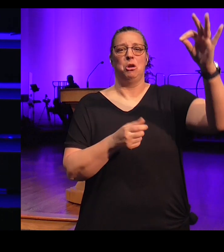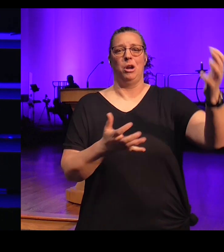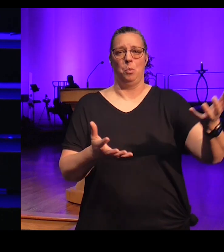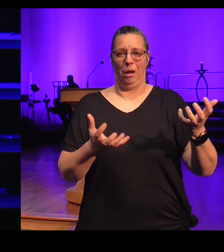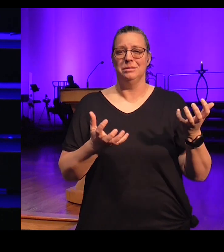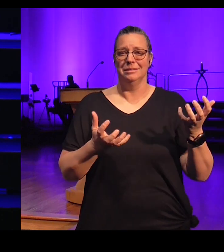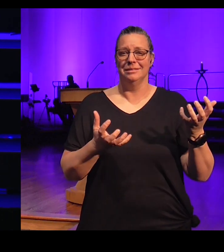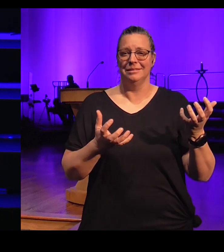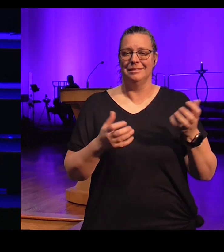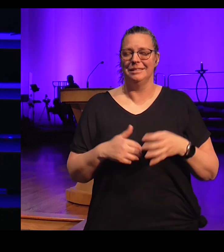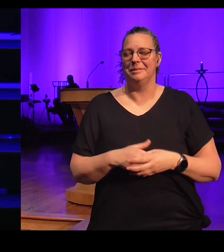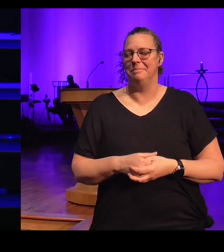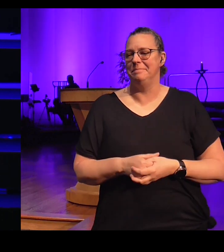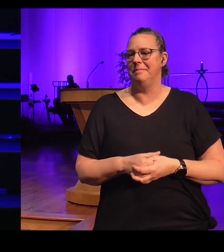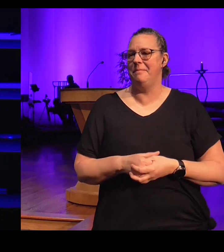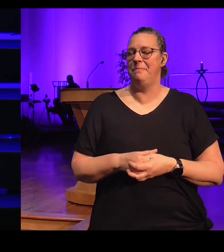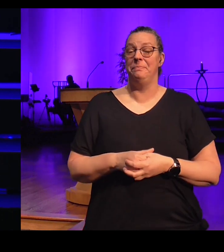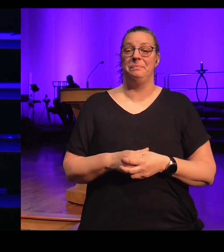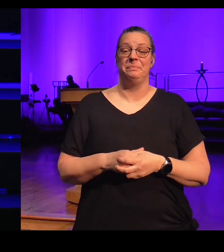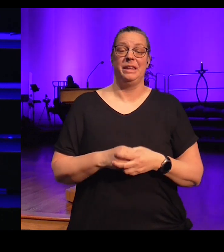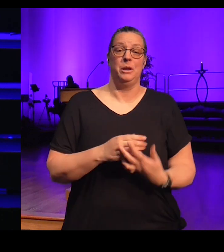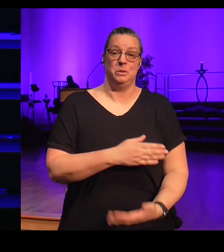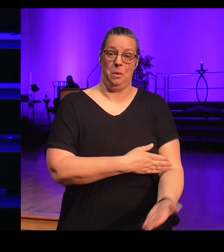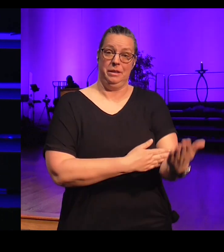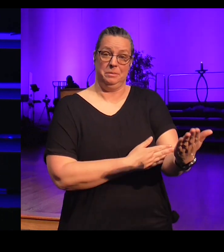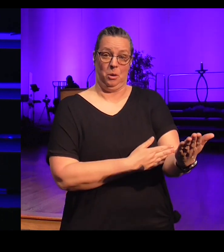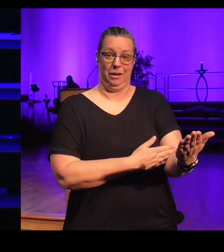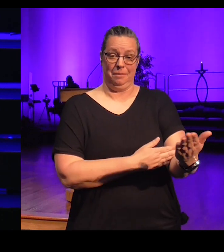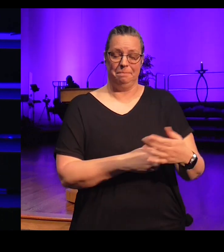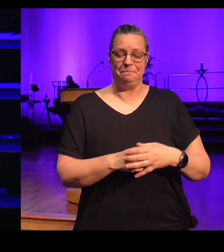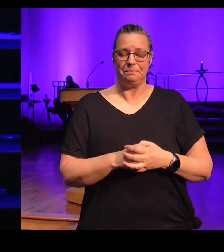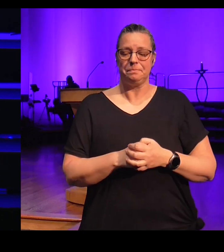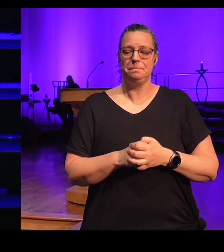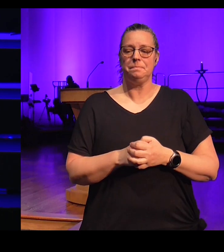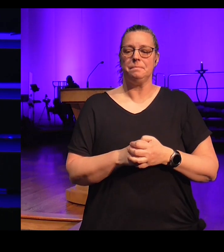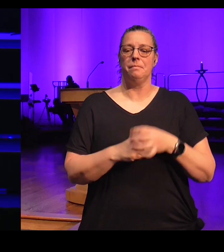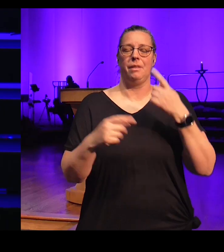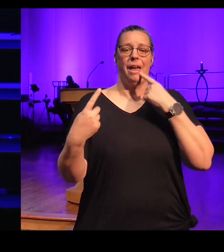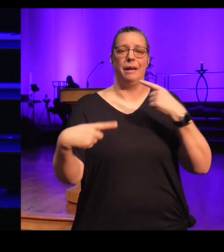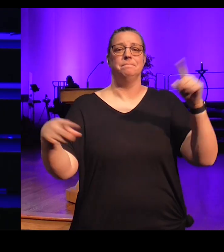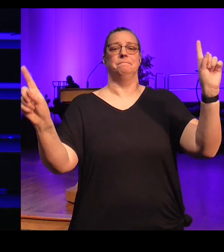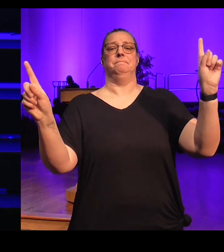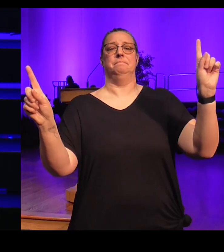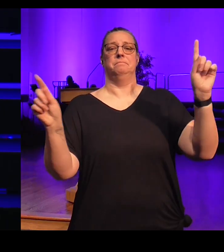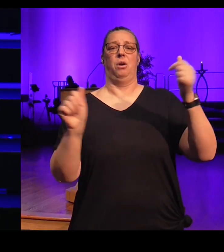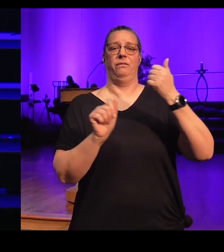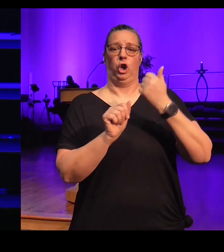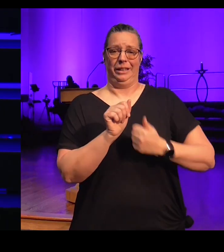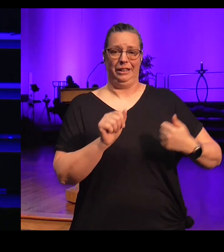And so this morning, I claim for each of